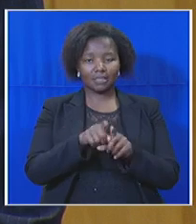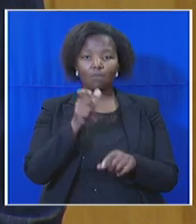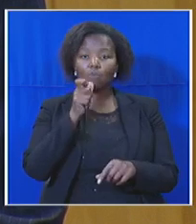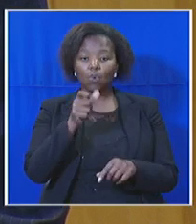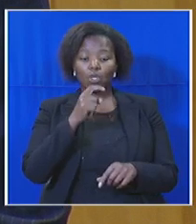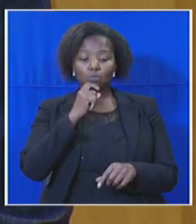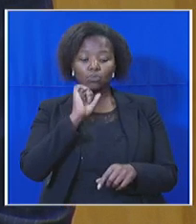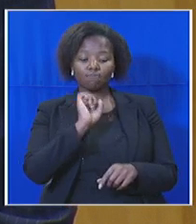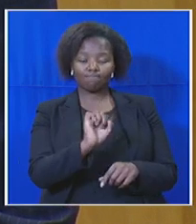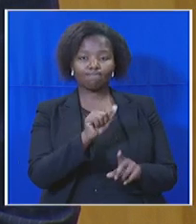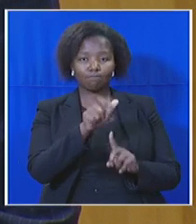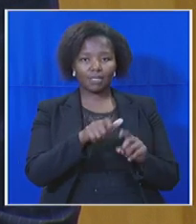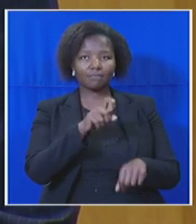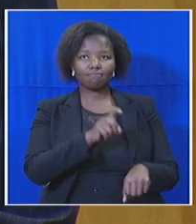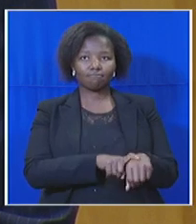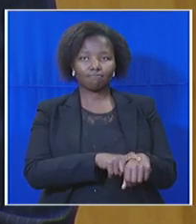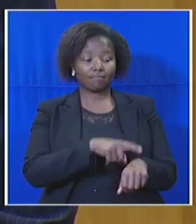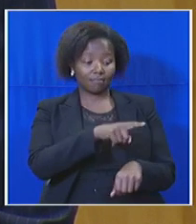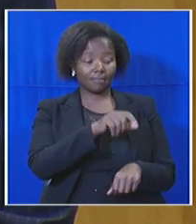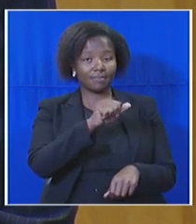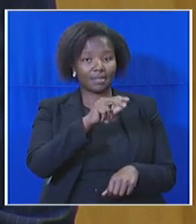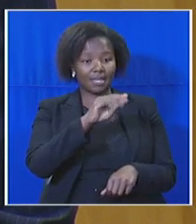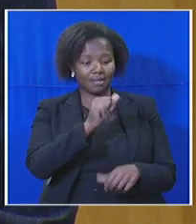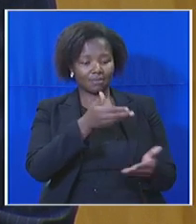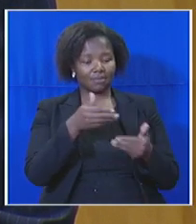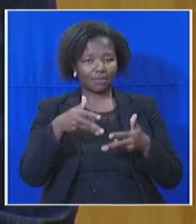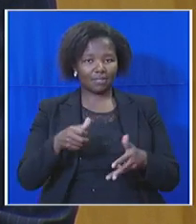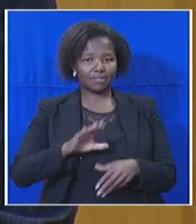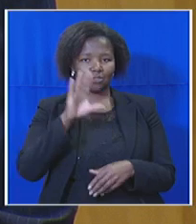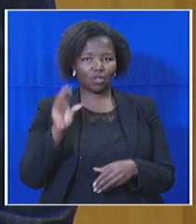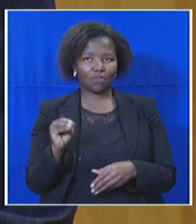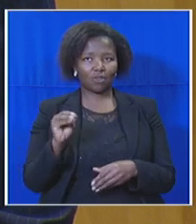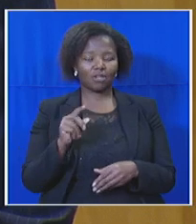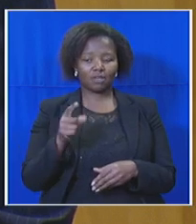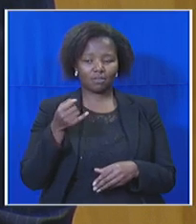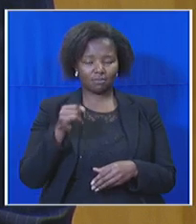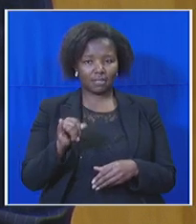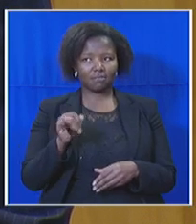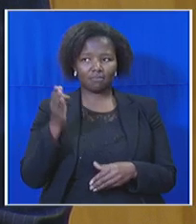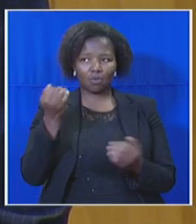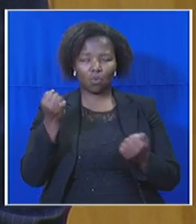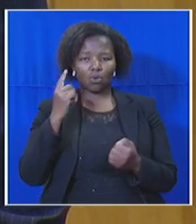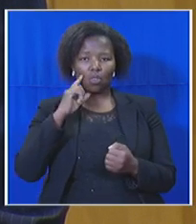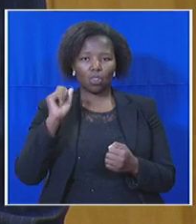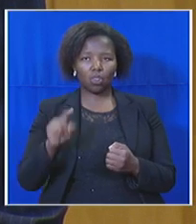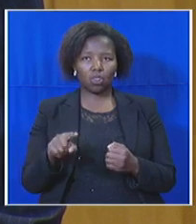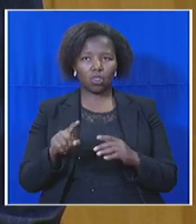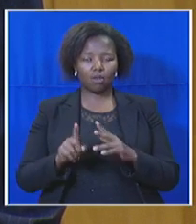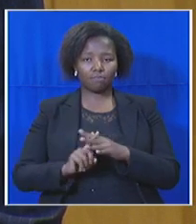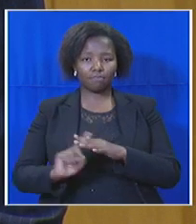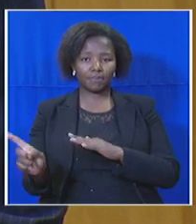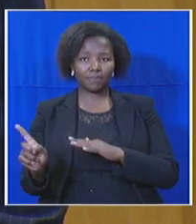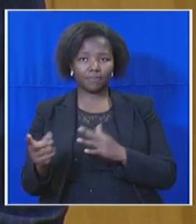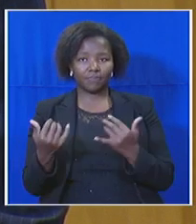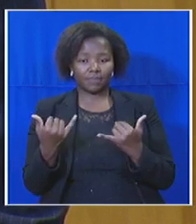This is the man who the ANC invited to our country, let leave in defiance of our own courts, and with whom it now signs